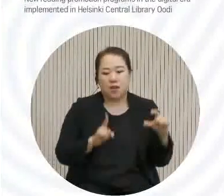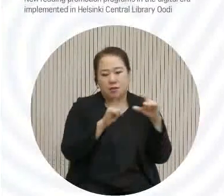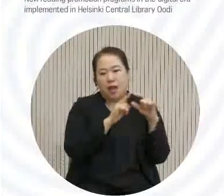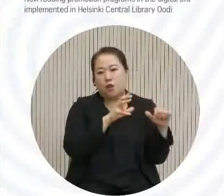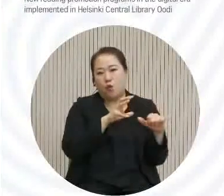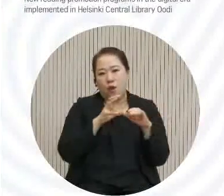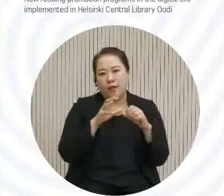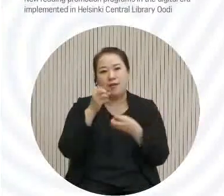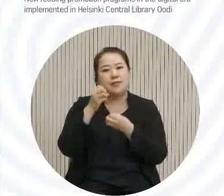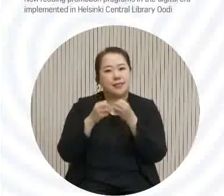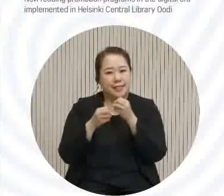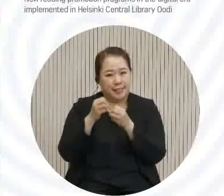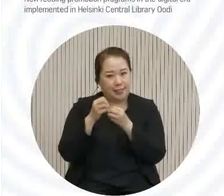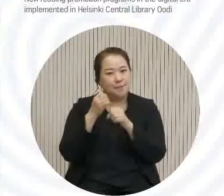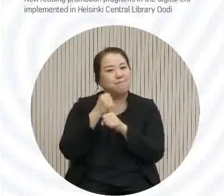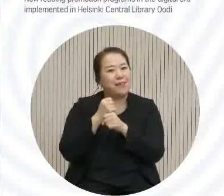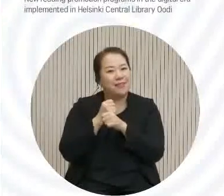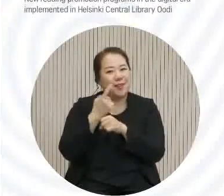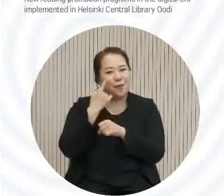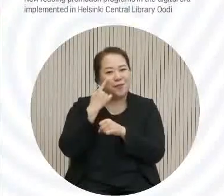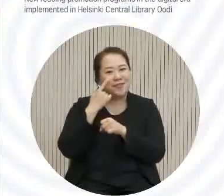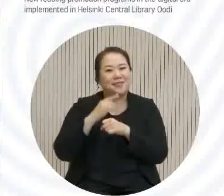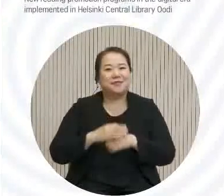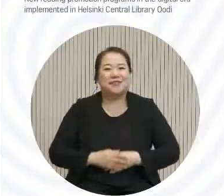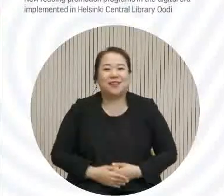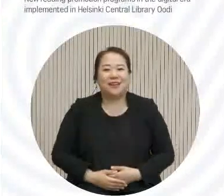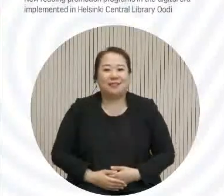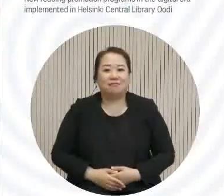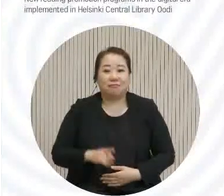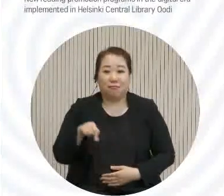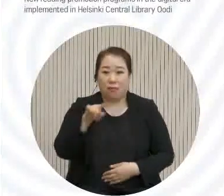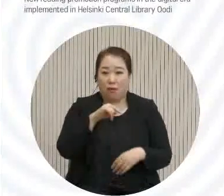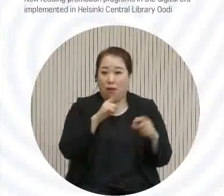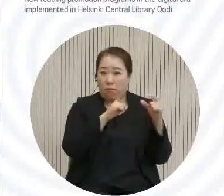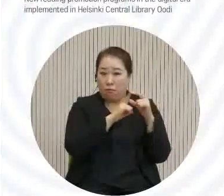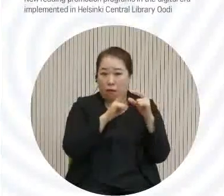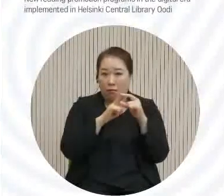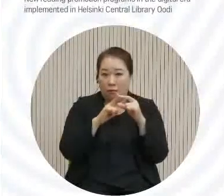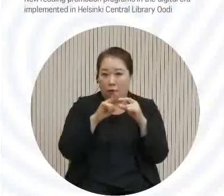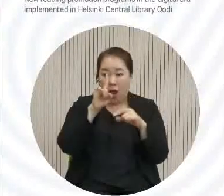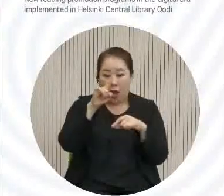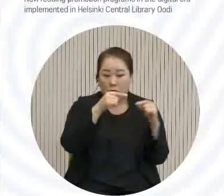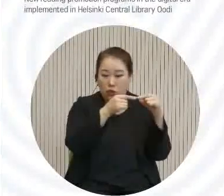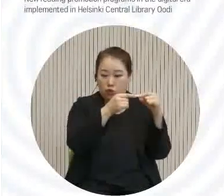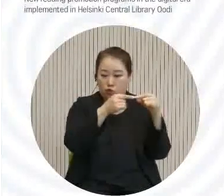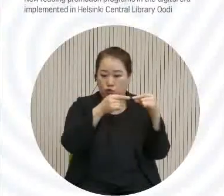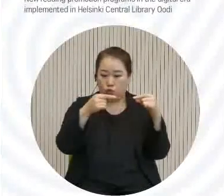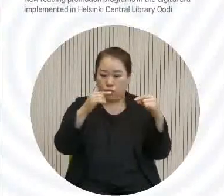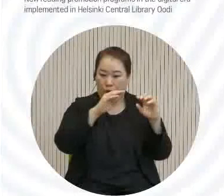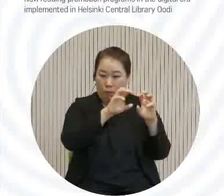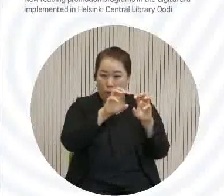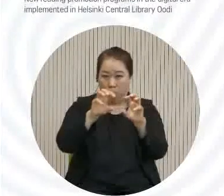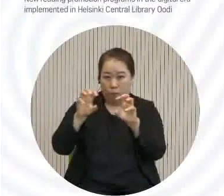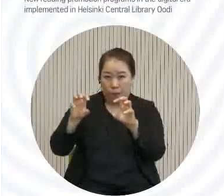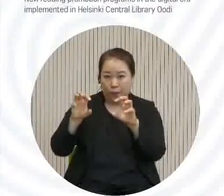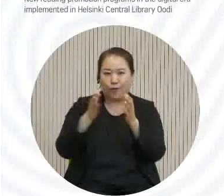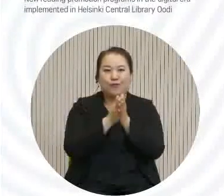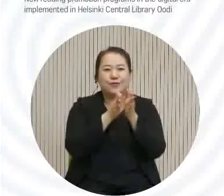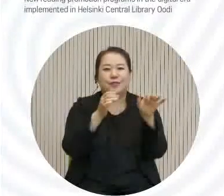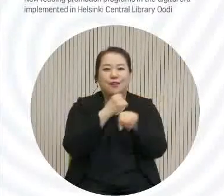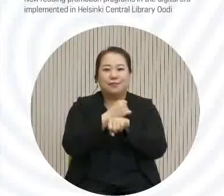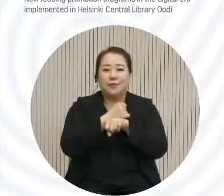words. This can happen first by putting the words in one line, but eventually they will record an animation